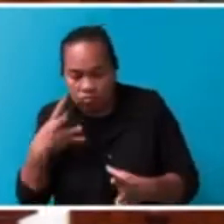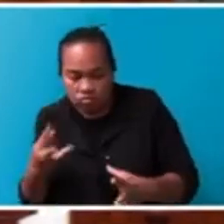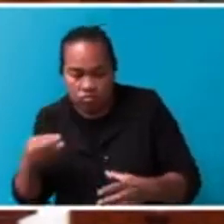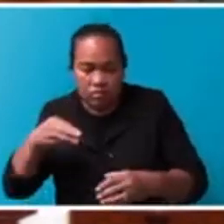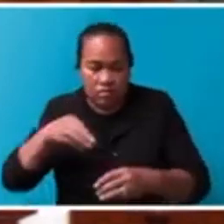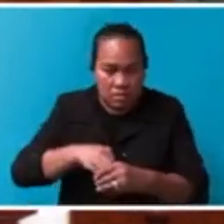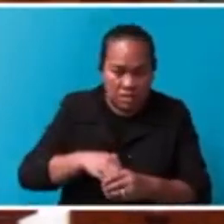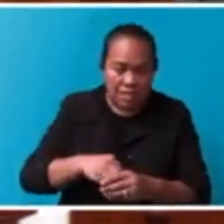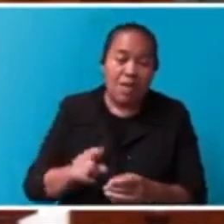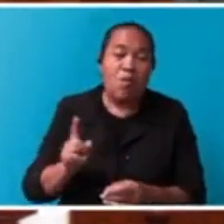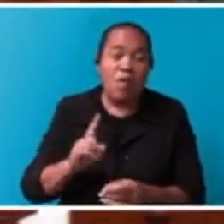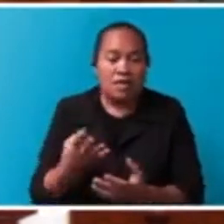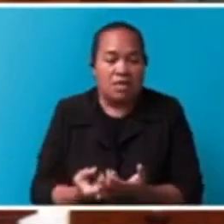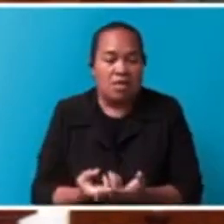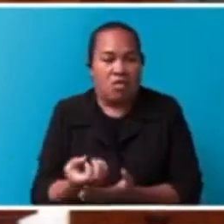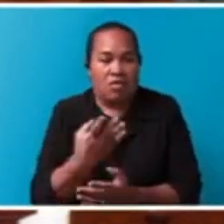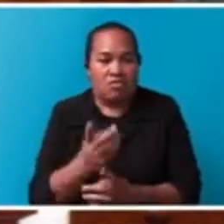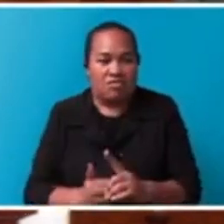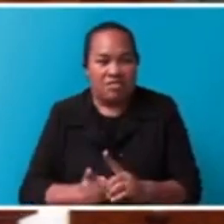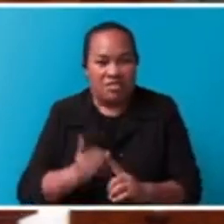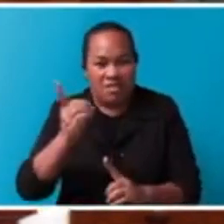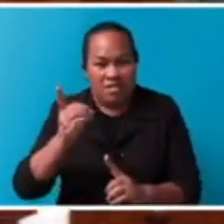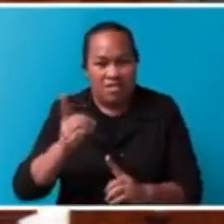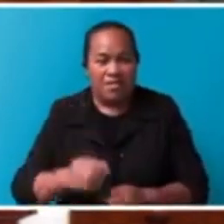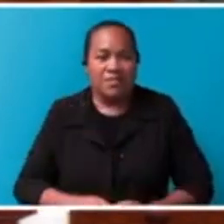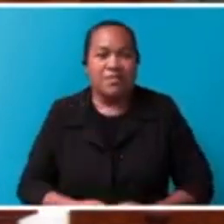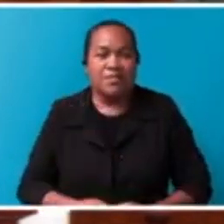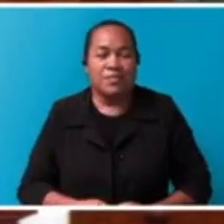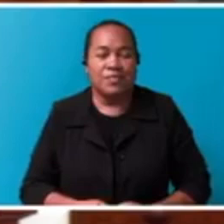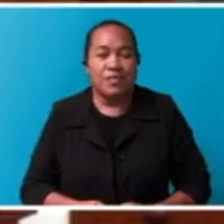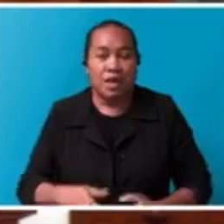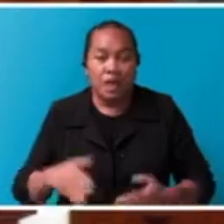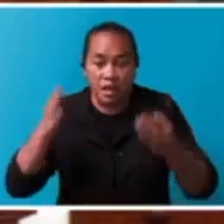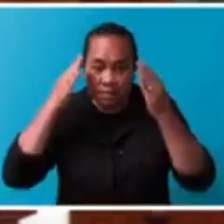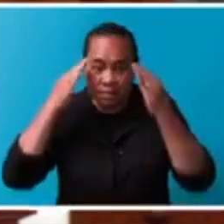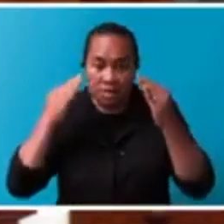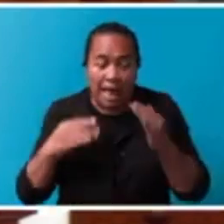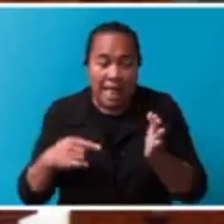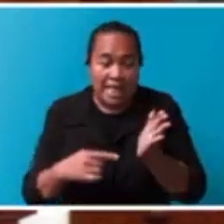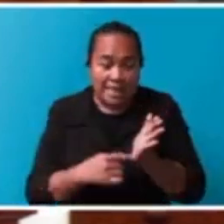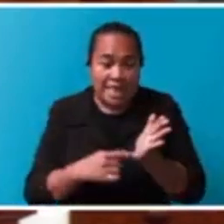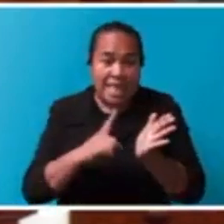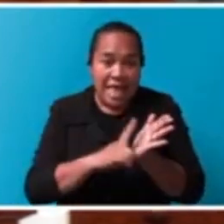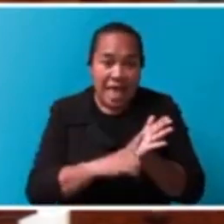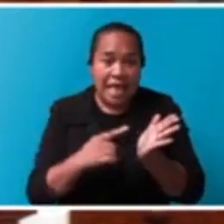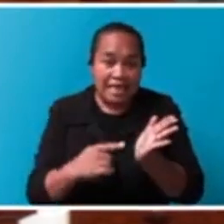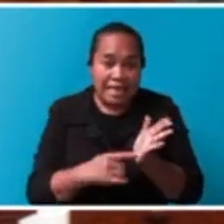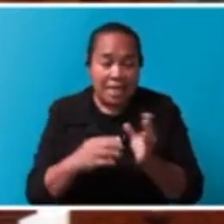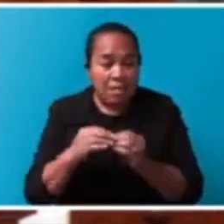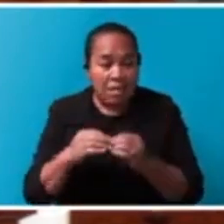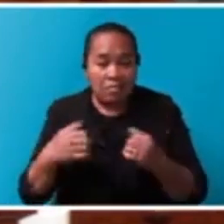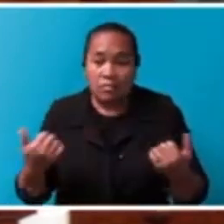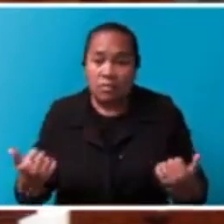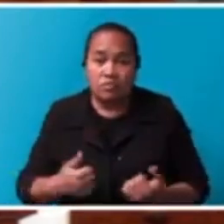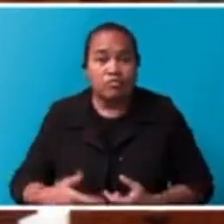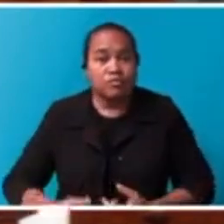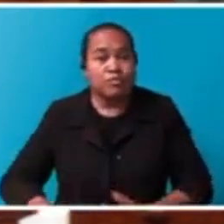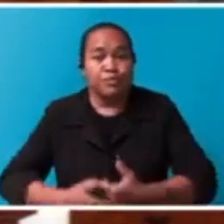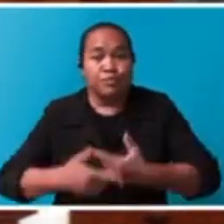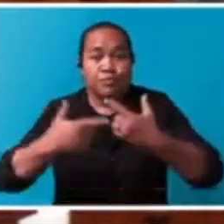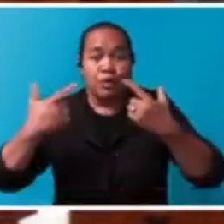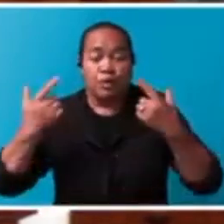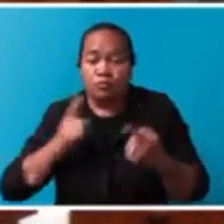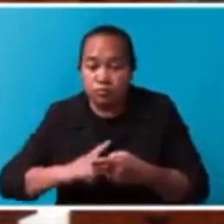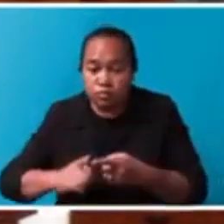economic development. Mr. Speaker, the TLTB has made tremendous inroad in the provision